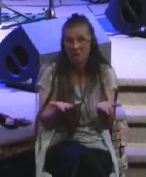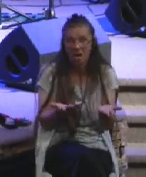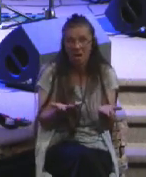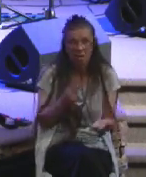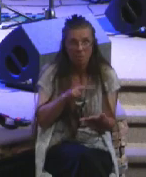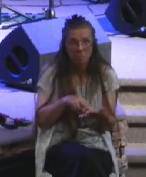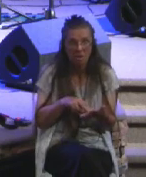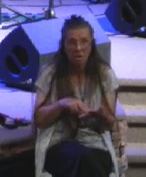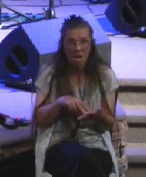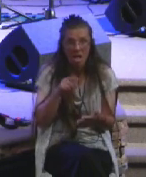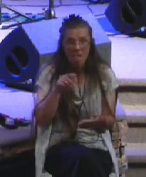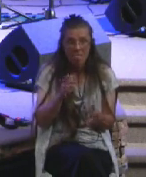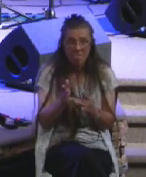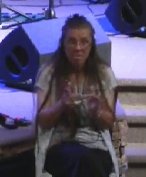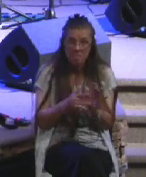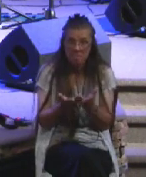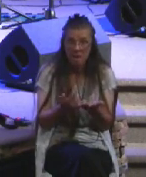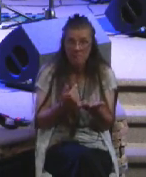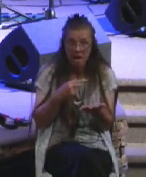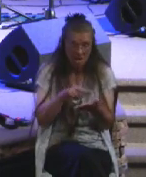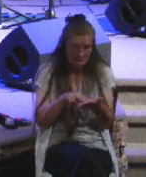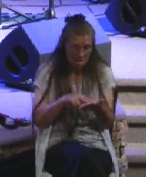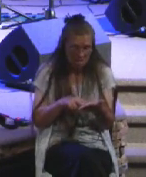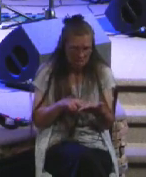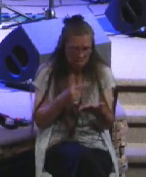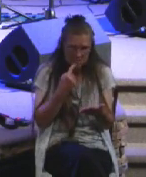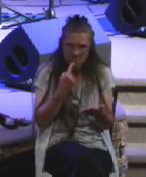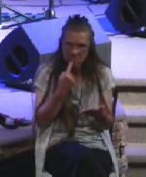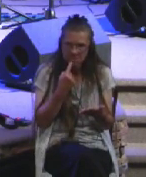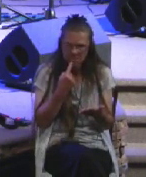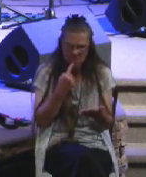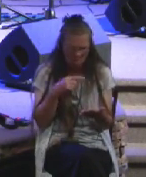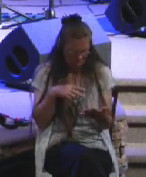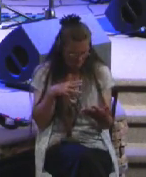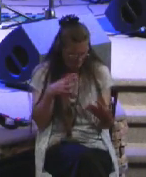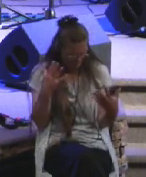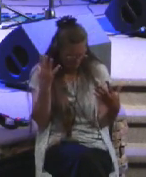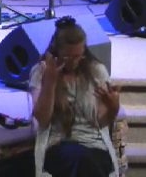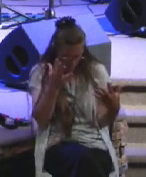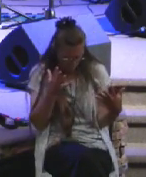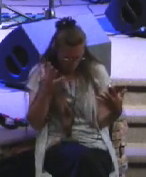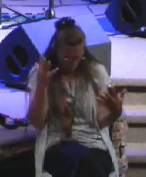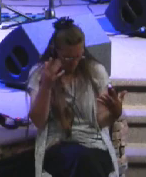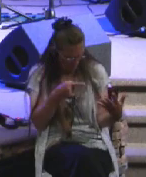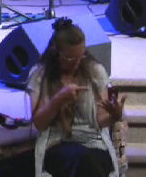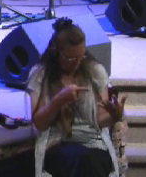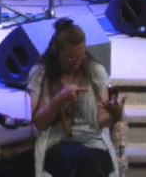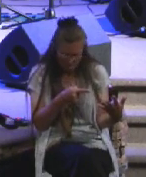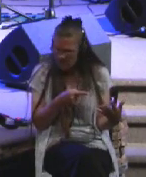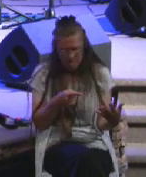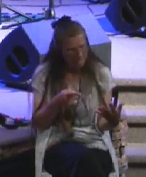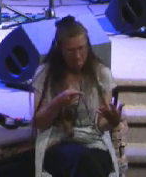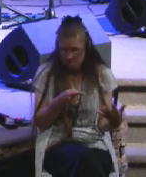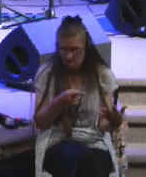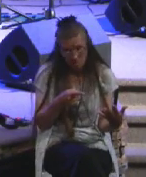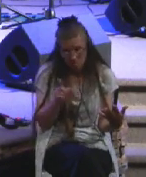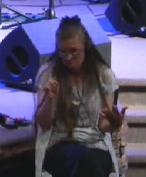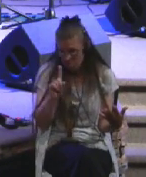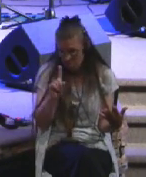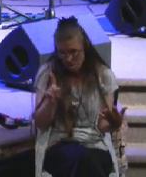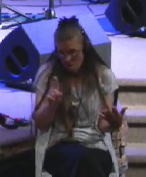Because sometimes the Bible I read says some very strange stuff. And it don't get no strange. That's